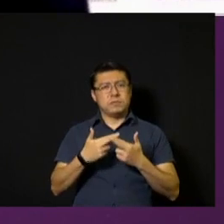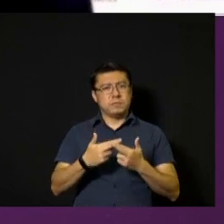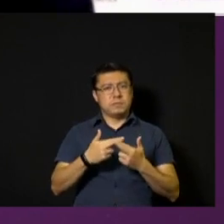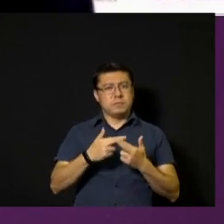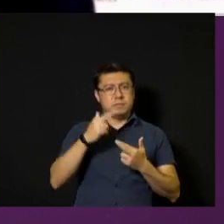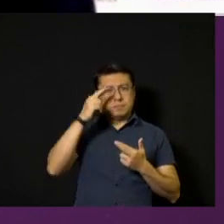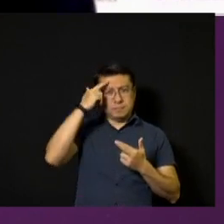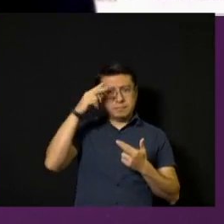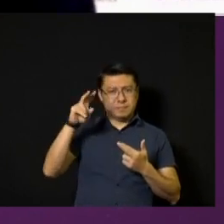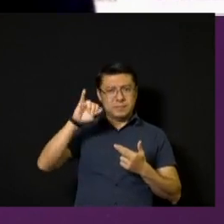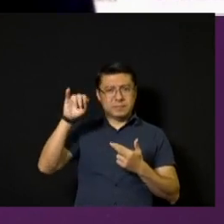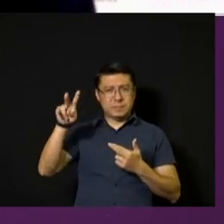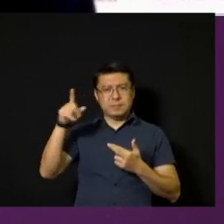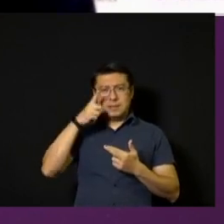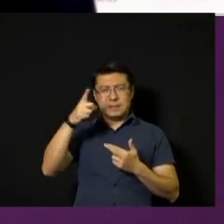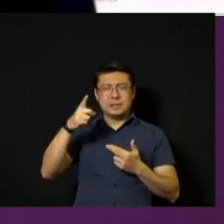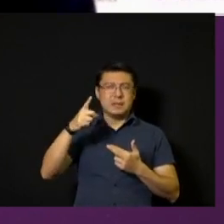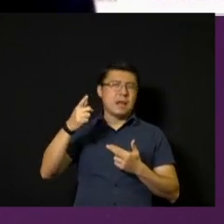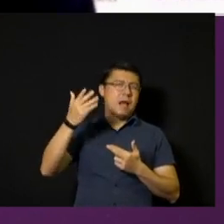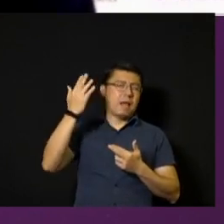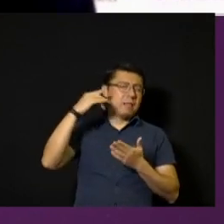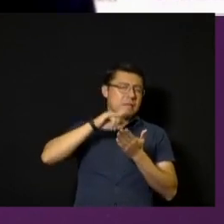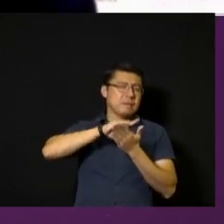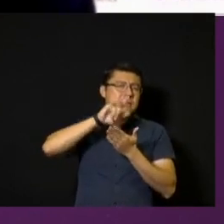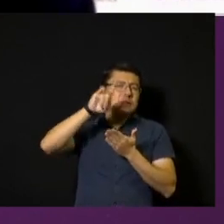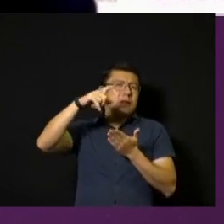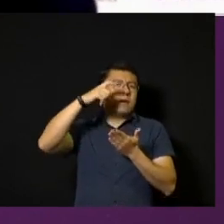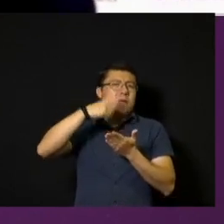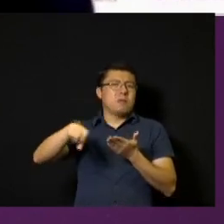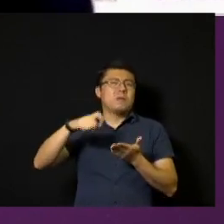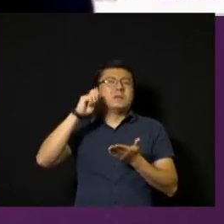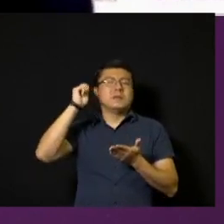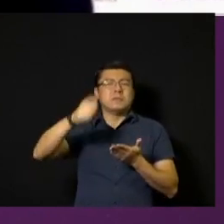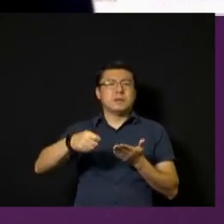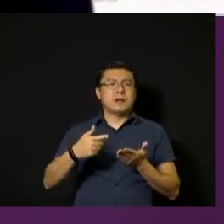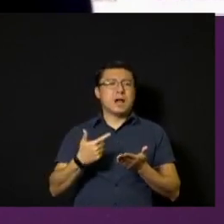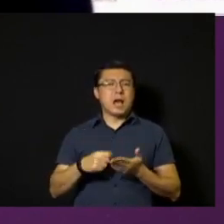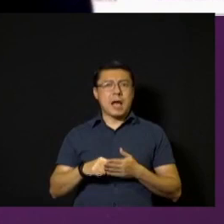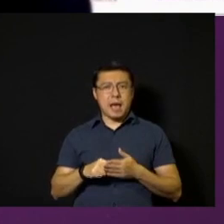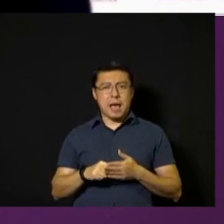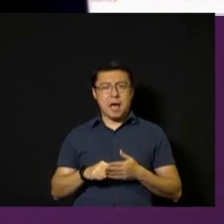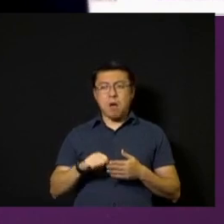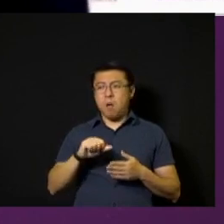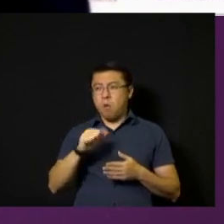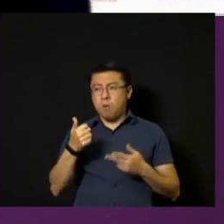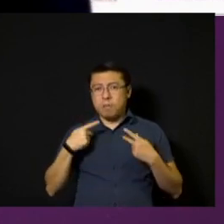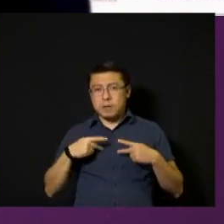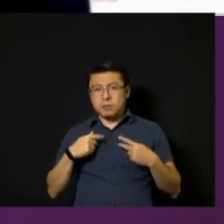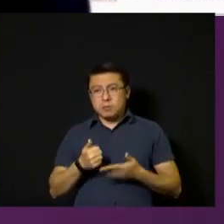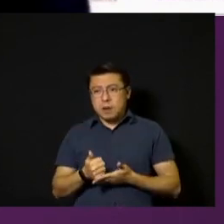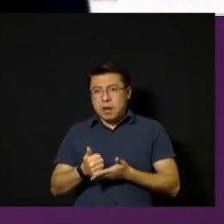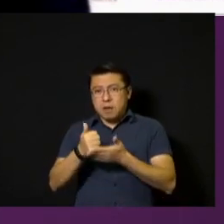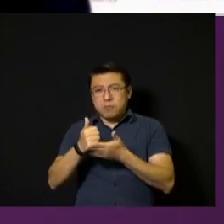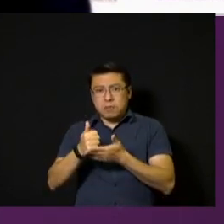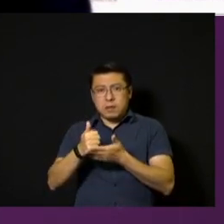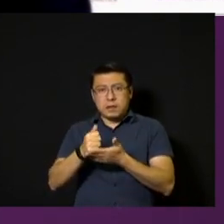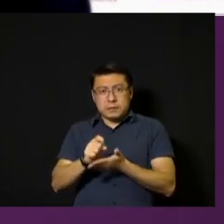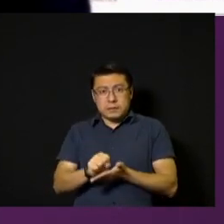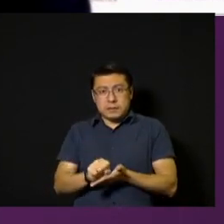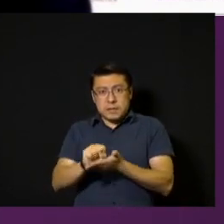he bought the big plane. Serving the other is not punishing yourself. I'm suffering, I'm helping.